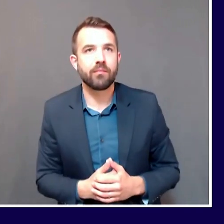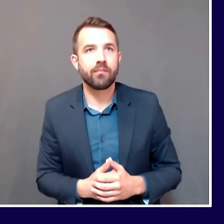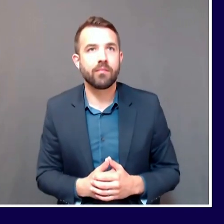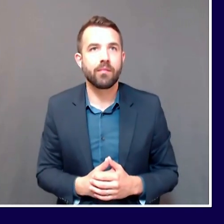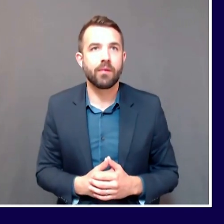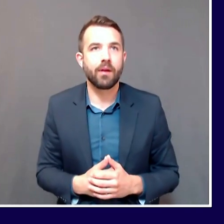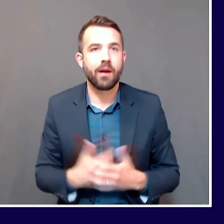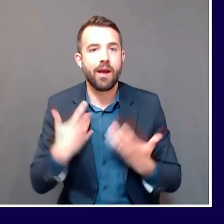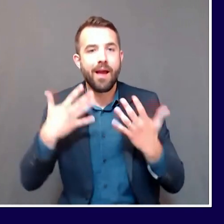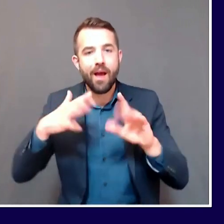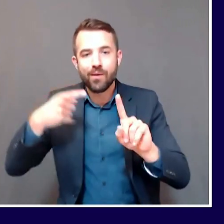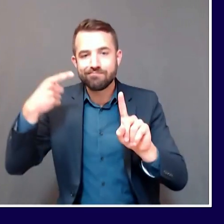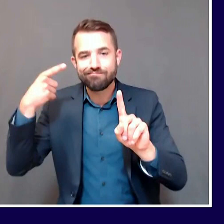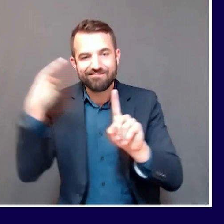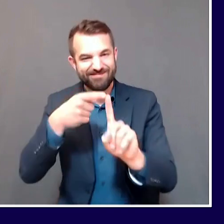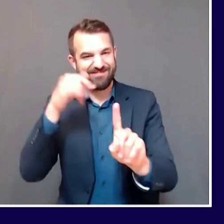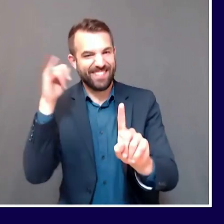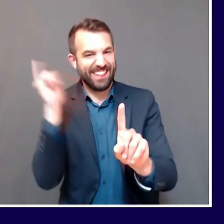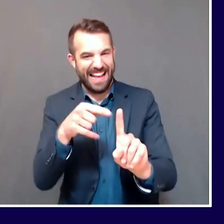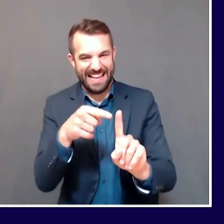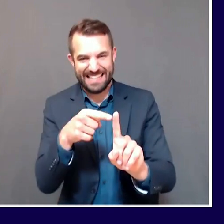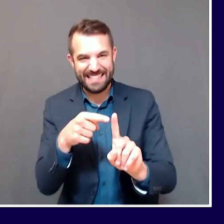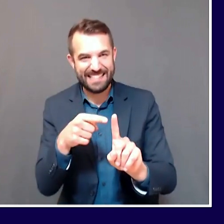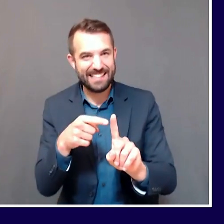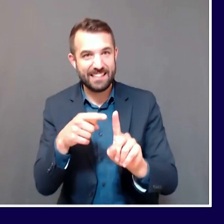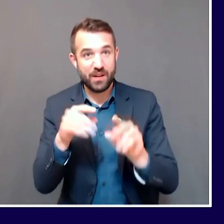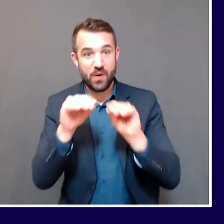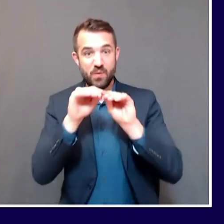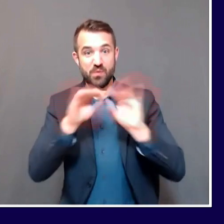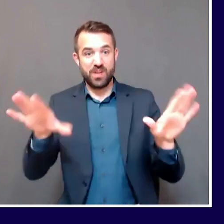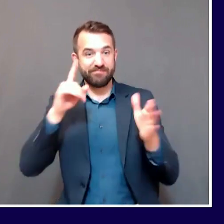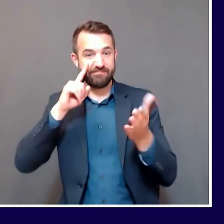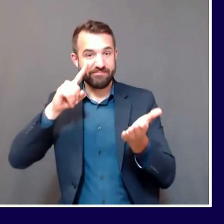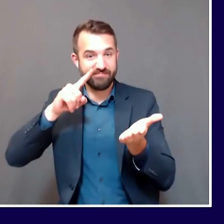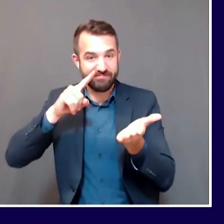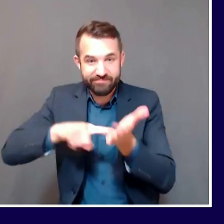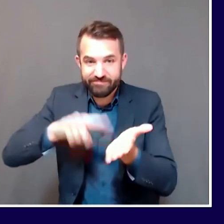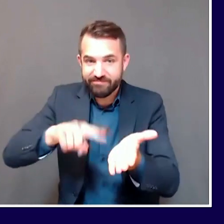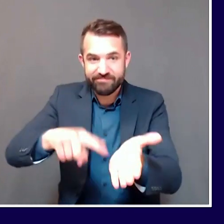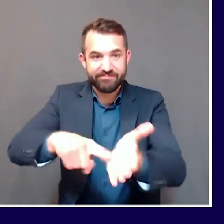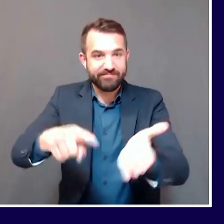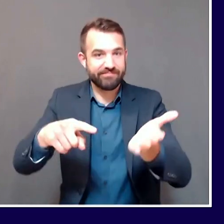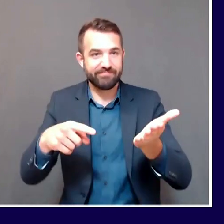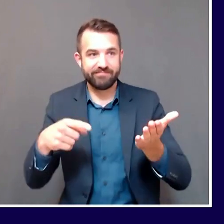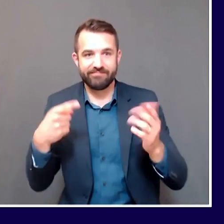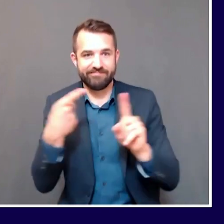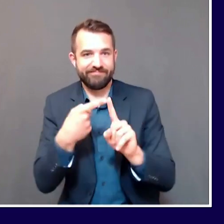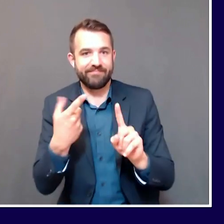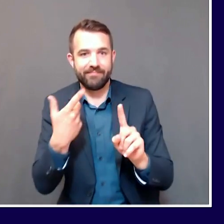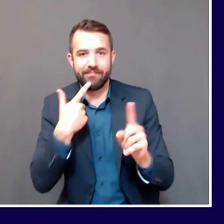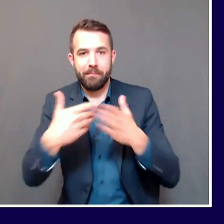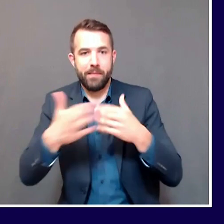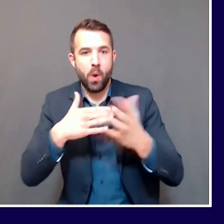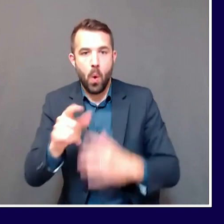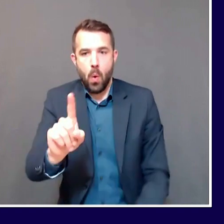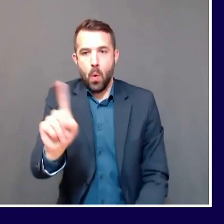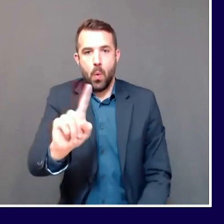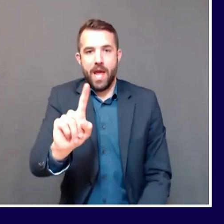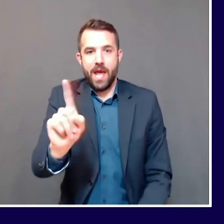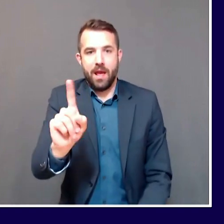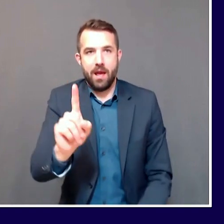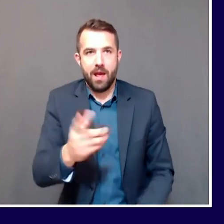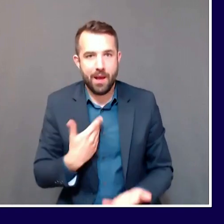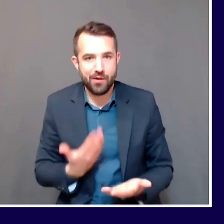the background prevalence rate is doesn't affect how we go about making recommendations for infection control,